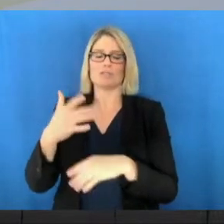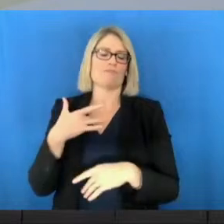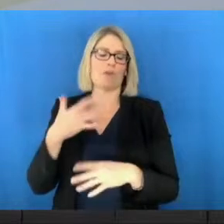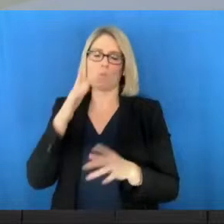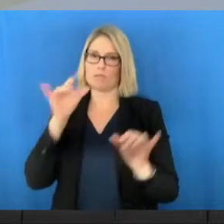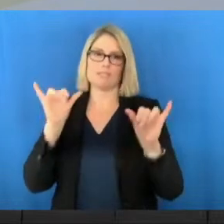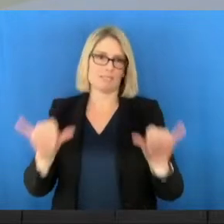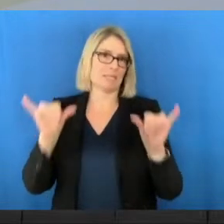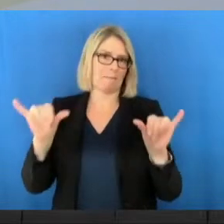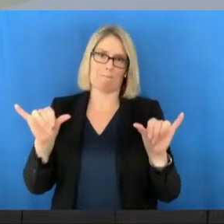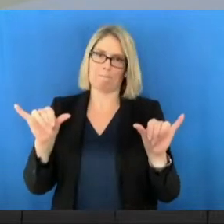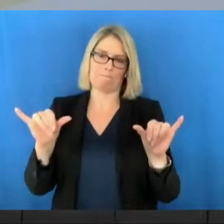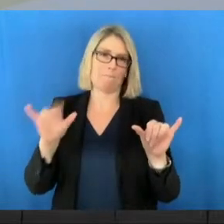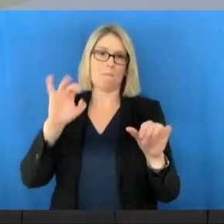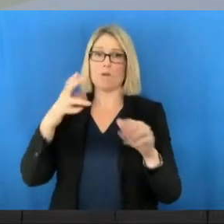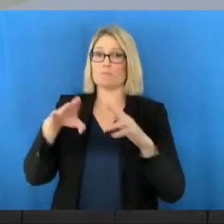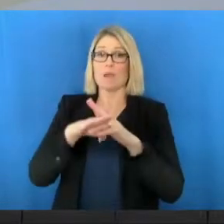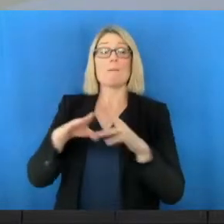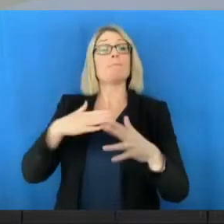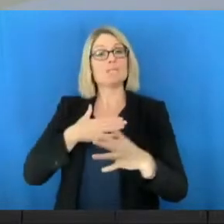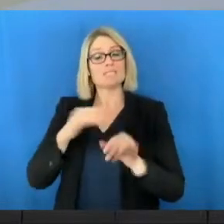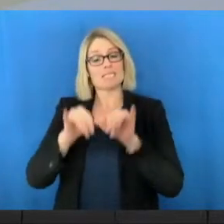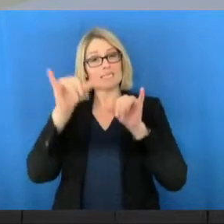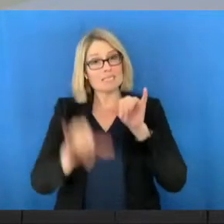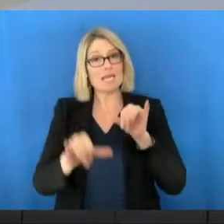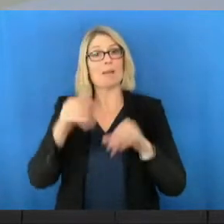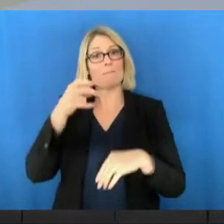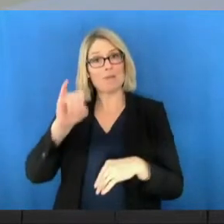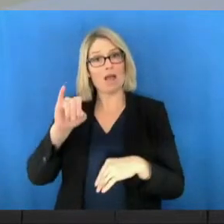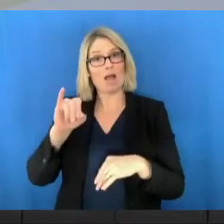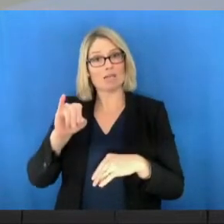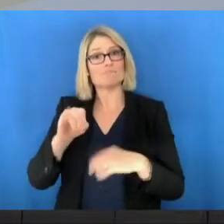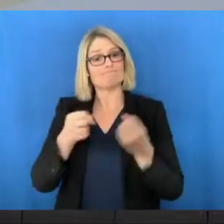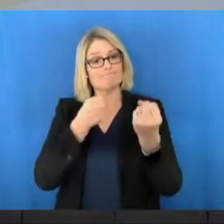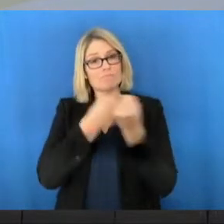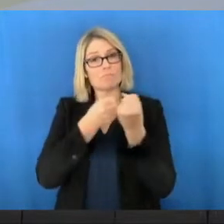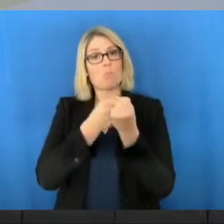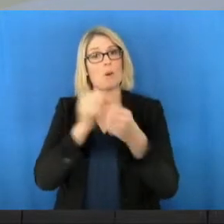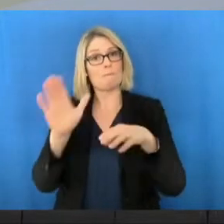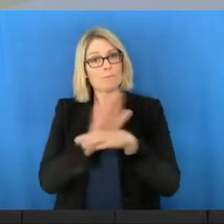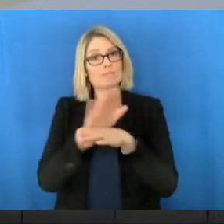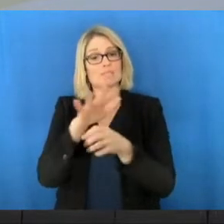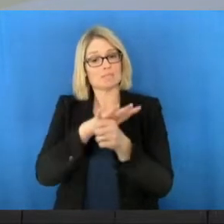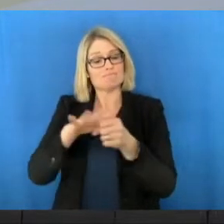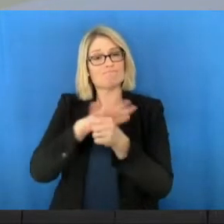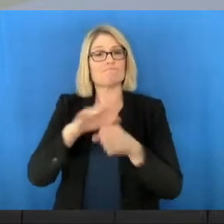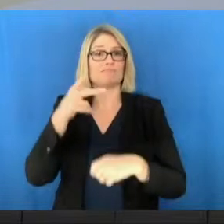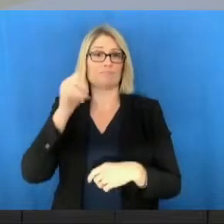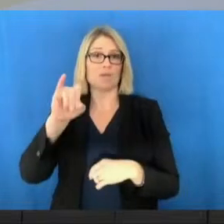please consider exploring PEI and supporting local attractions and businesses this March break.